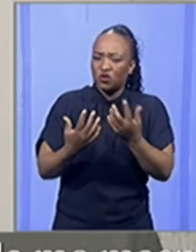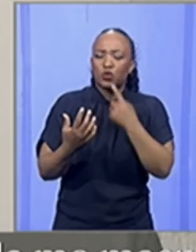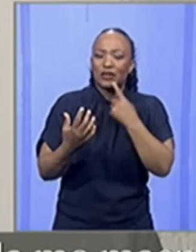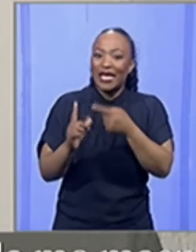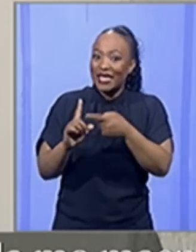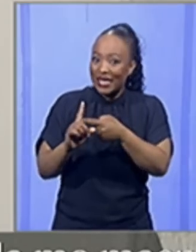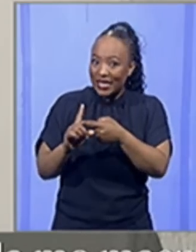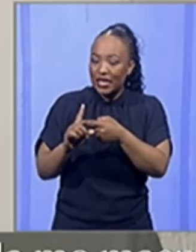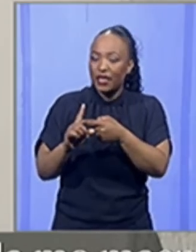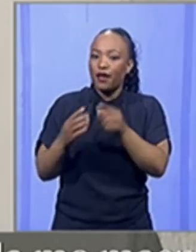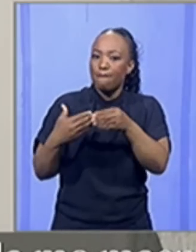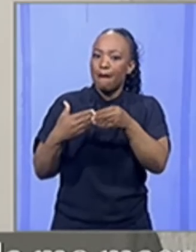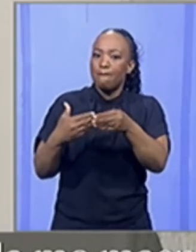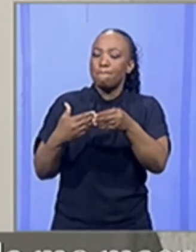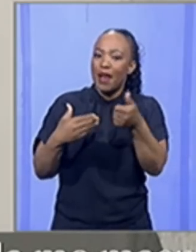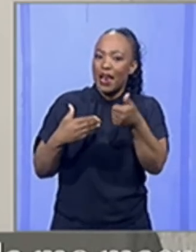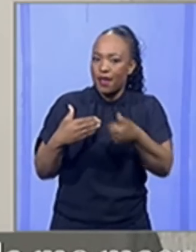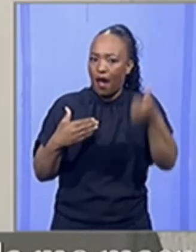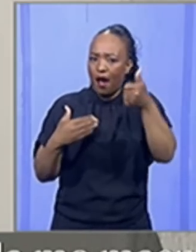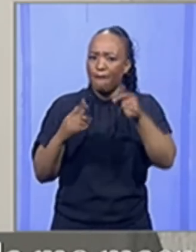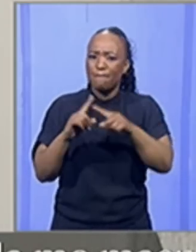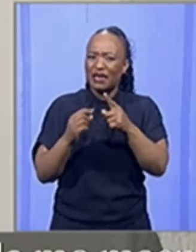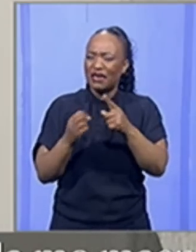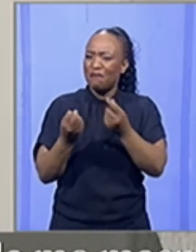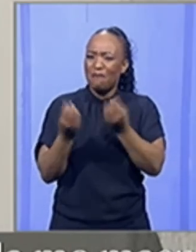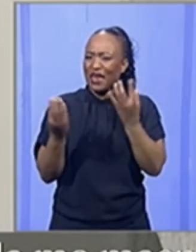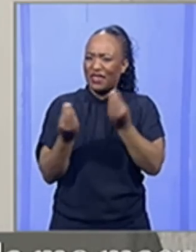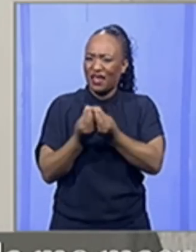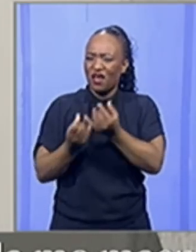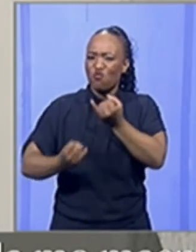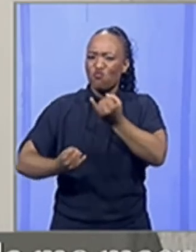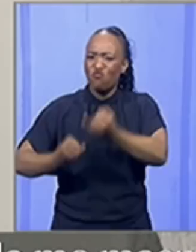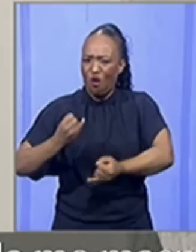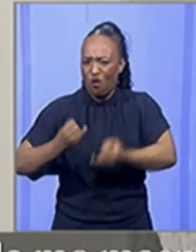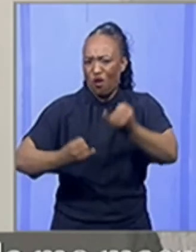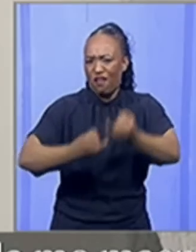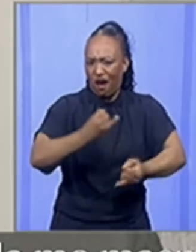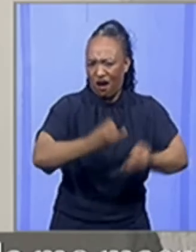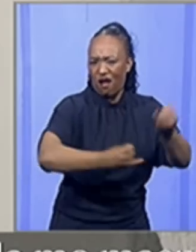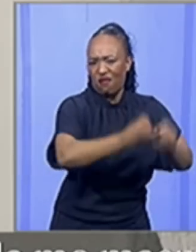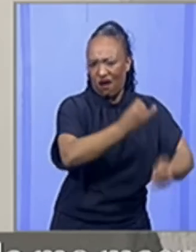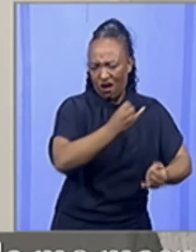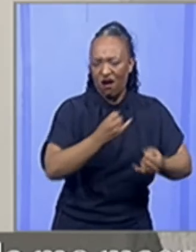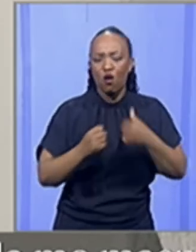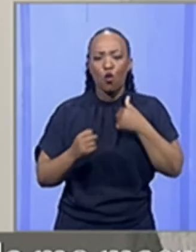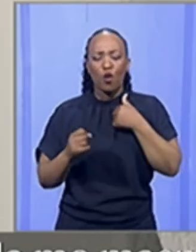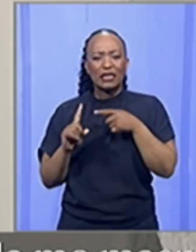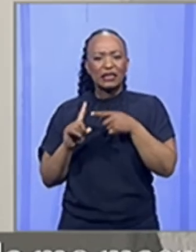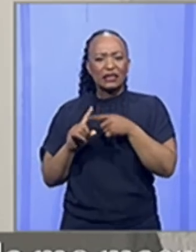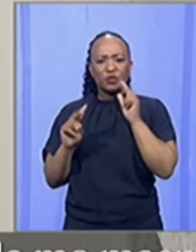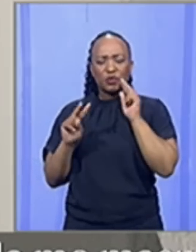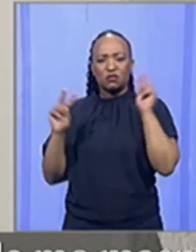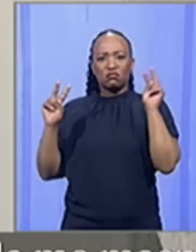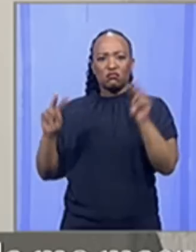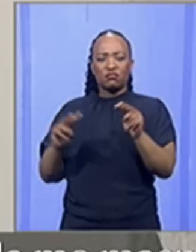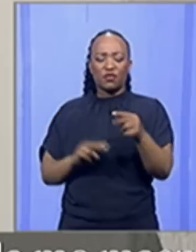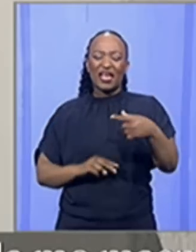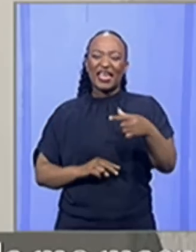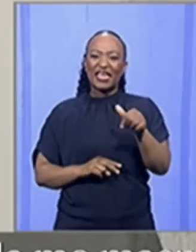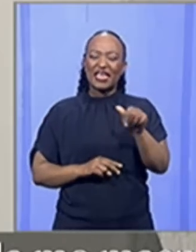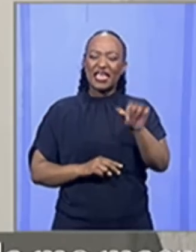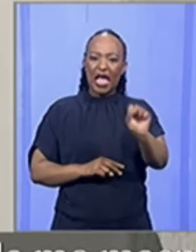SA. One would recall when he first took over in office, we all saw the Guest Street explosion